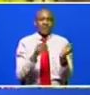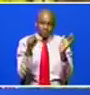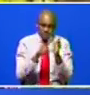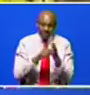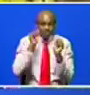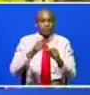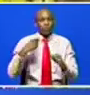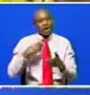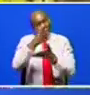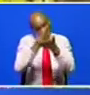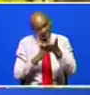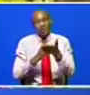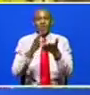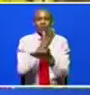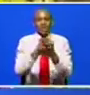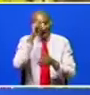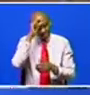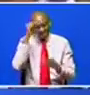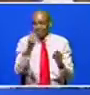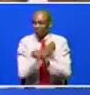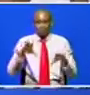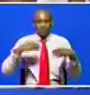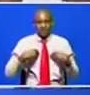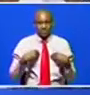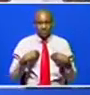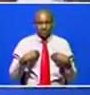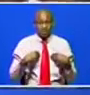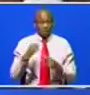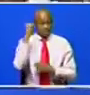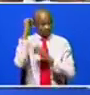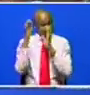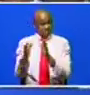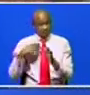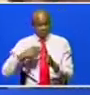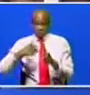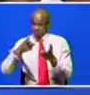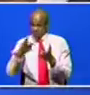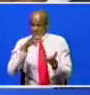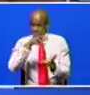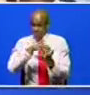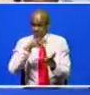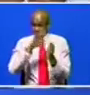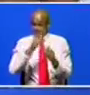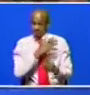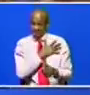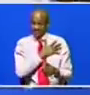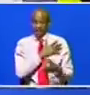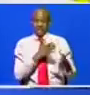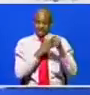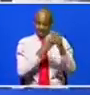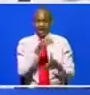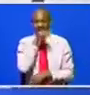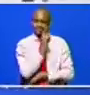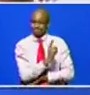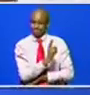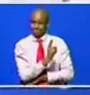apate serikali ya nusu mkate, which hatuwezi kubali. The politicians who criticize the position taken by NASA presidential candidate Raila